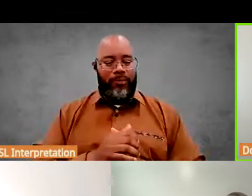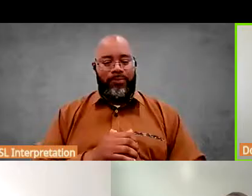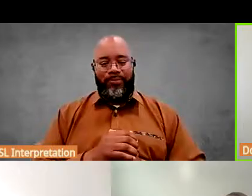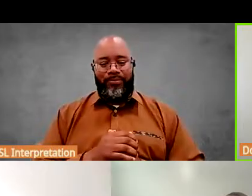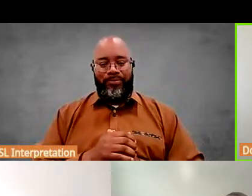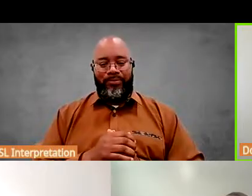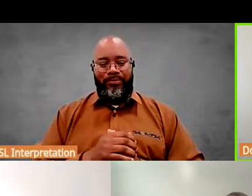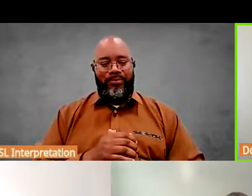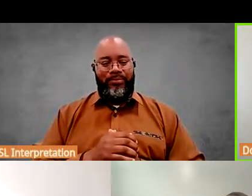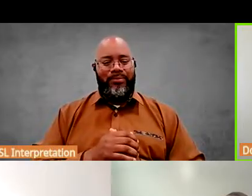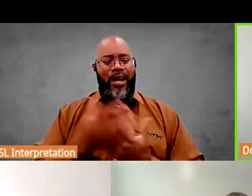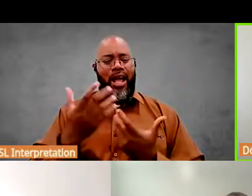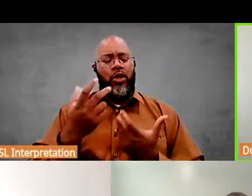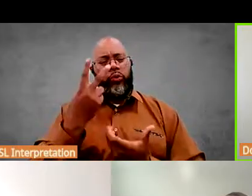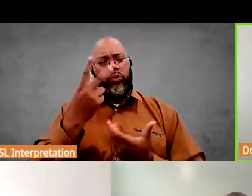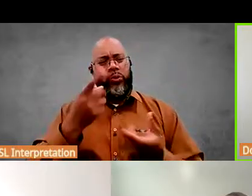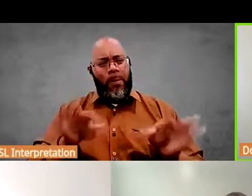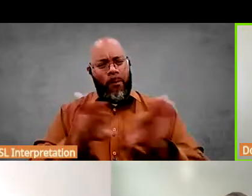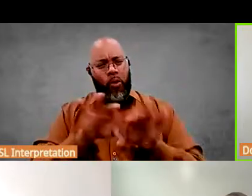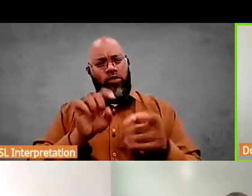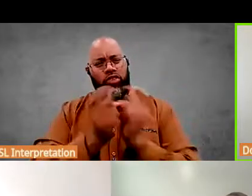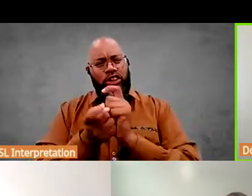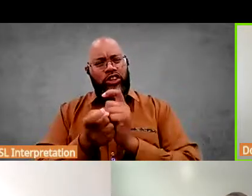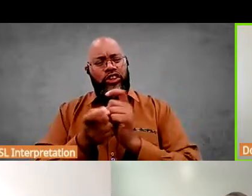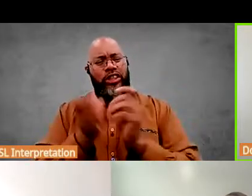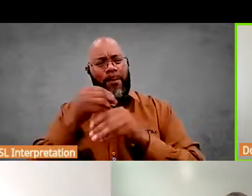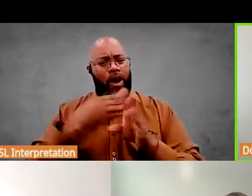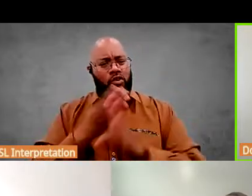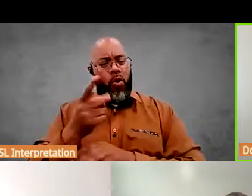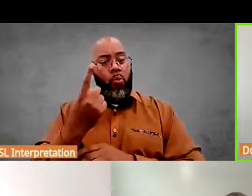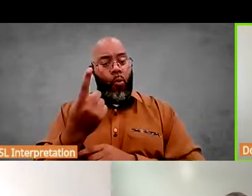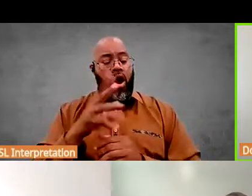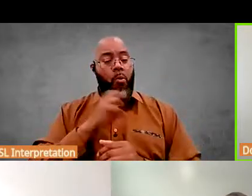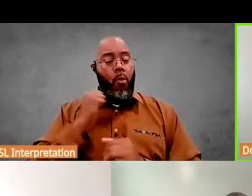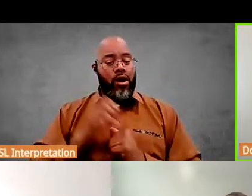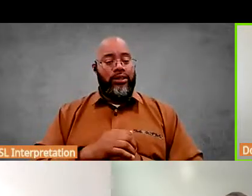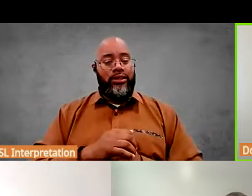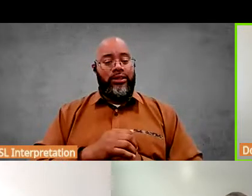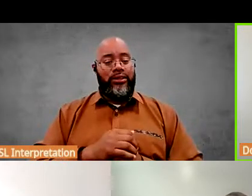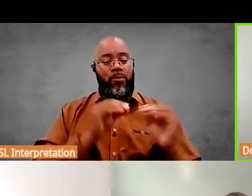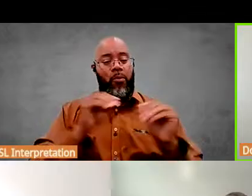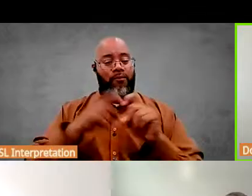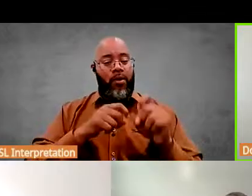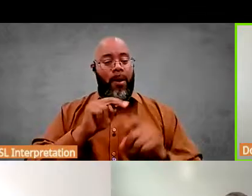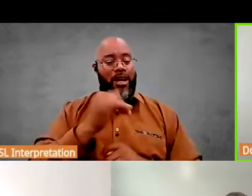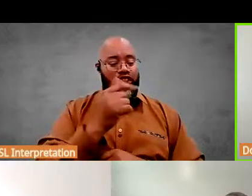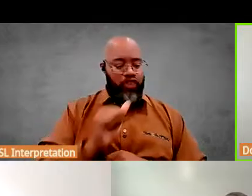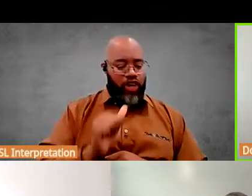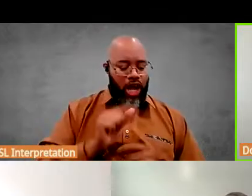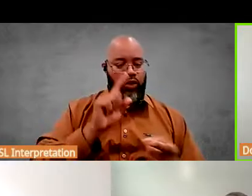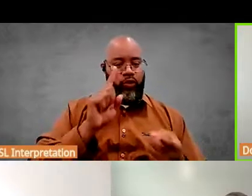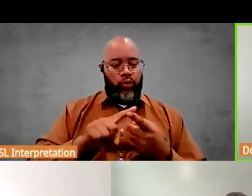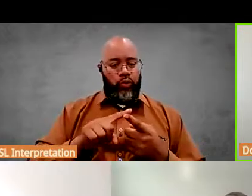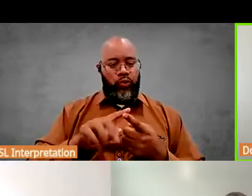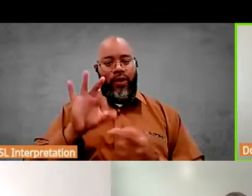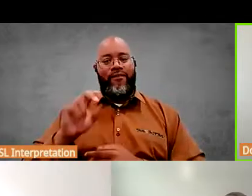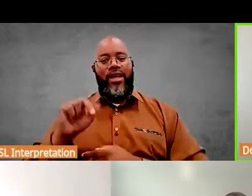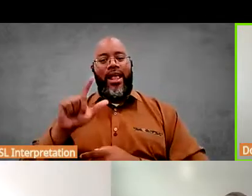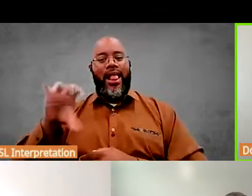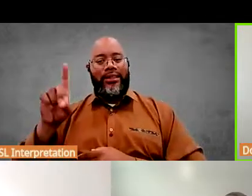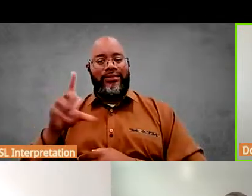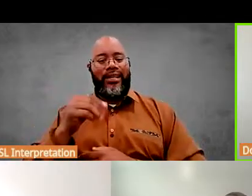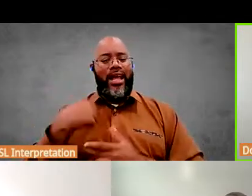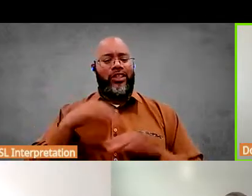I have like two key transition point in my career. One of them was even moving from Nigeria to Finland. And then I did